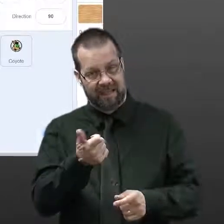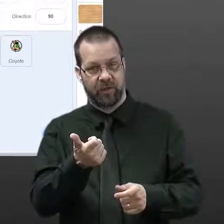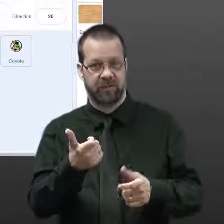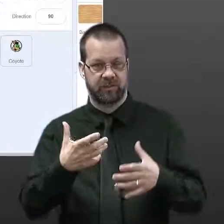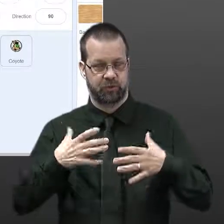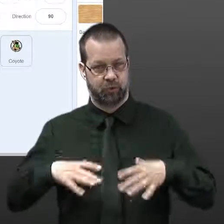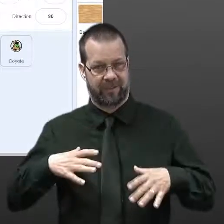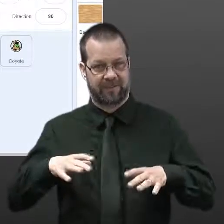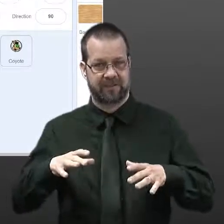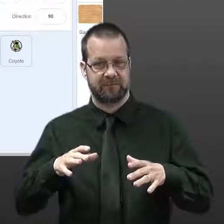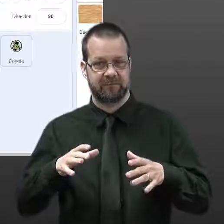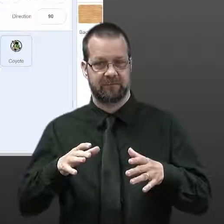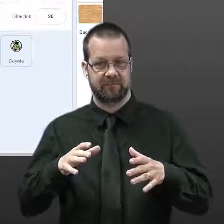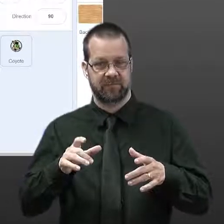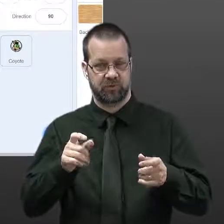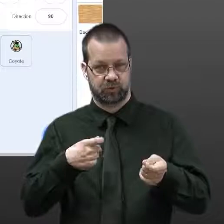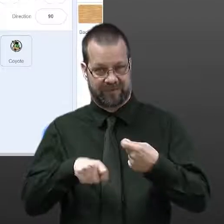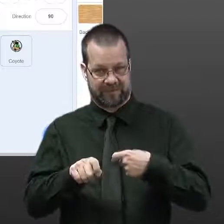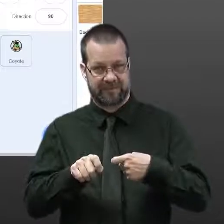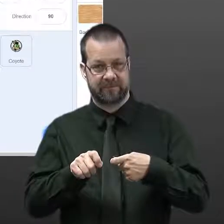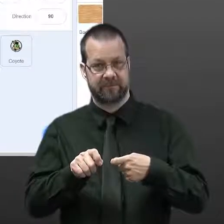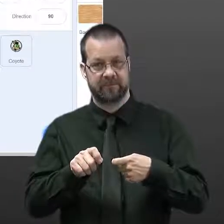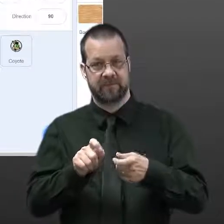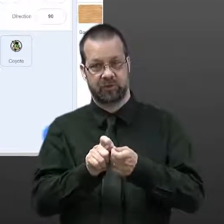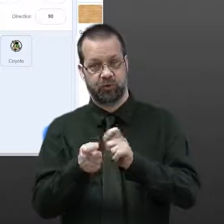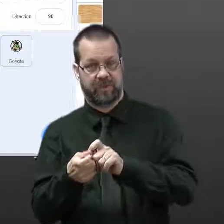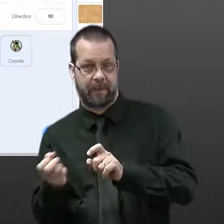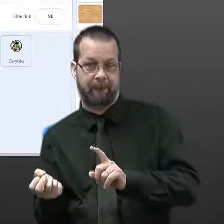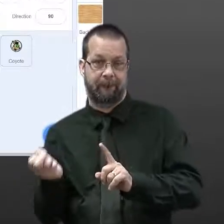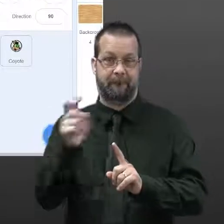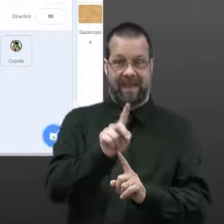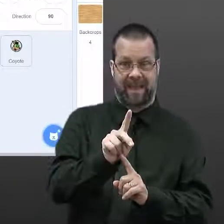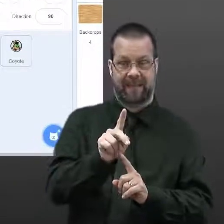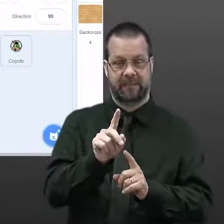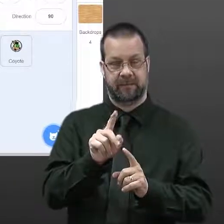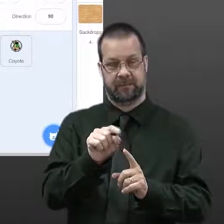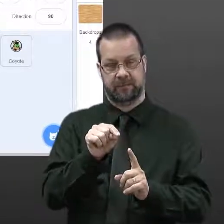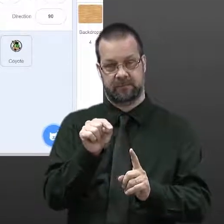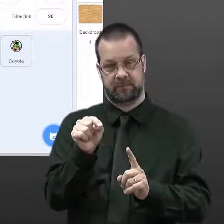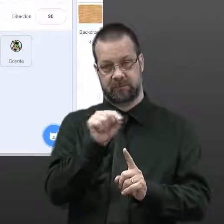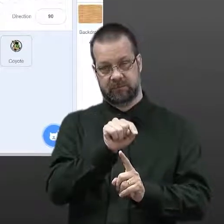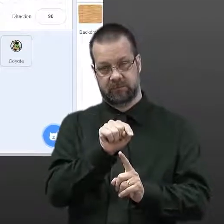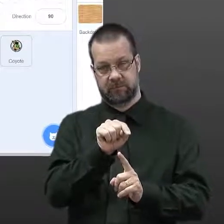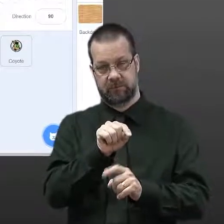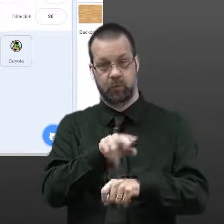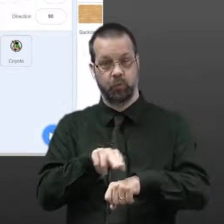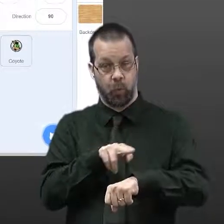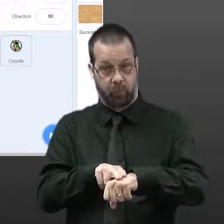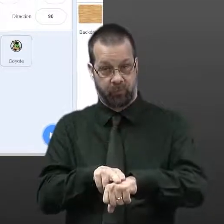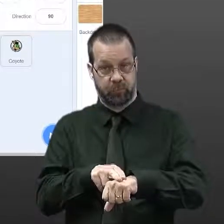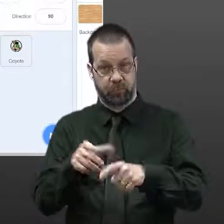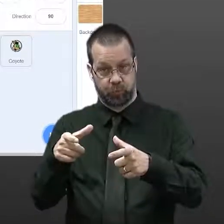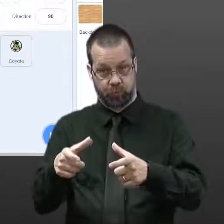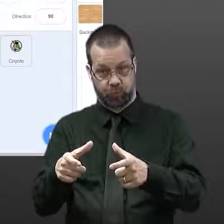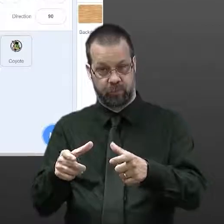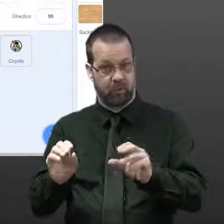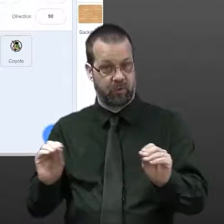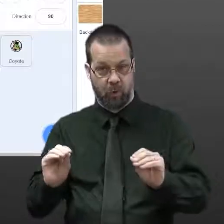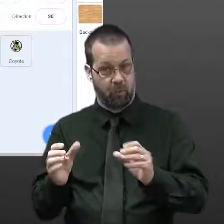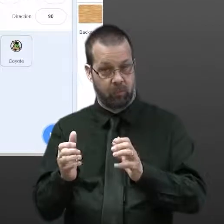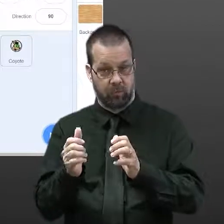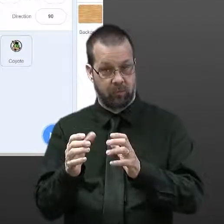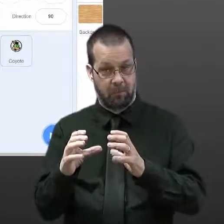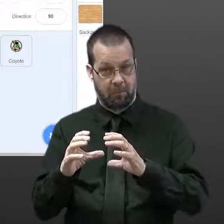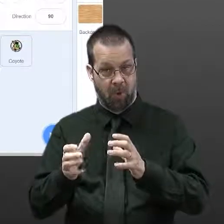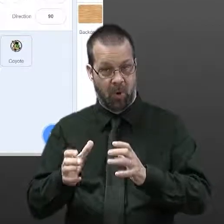switch costume to block. And we're going to switch it back finally to the normal one without